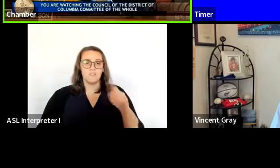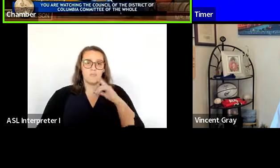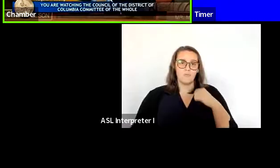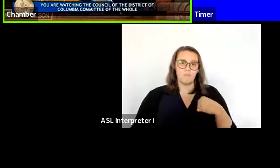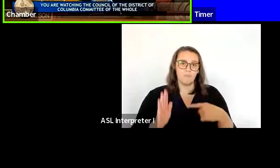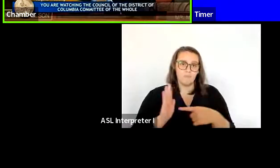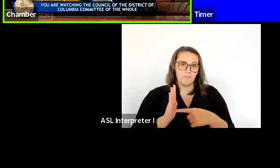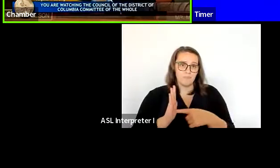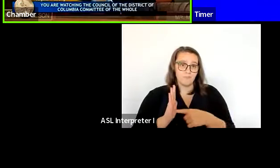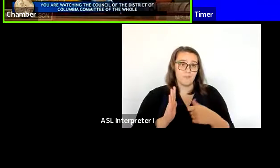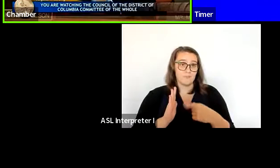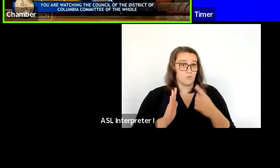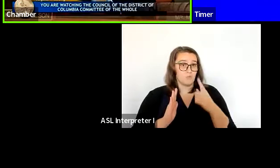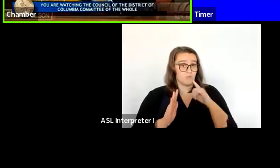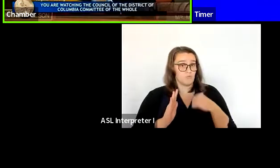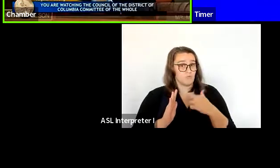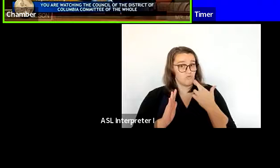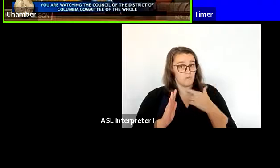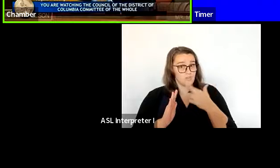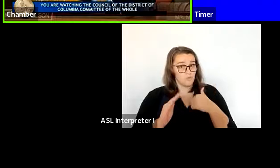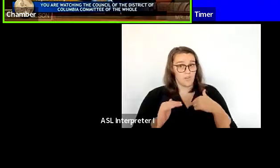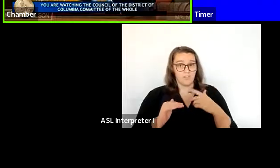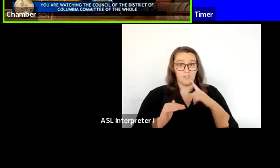Finally, the committee print adds a date certain of